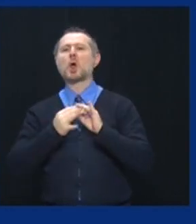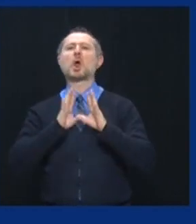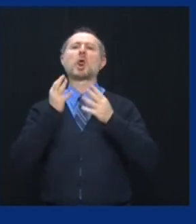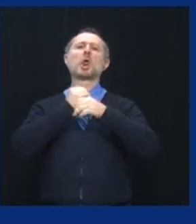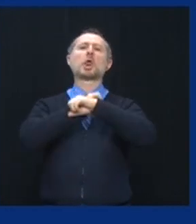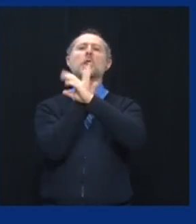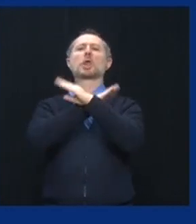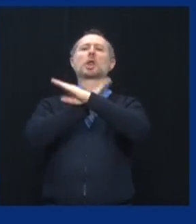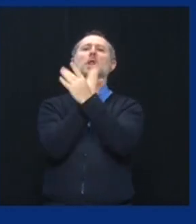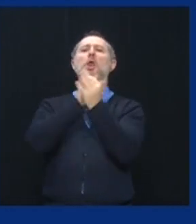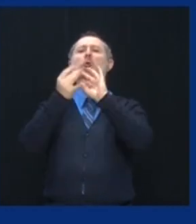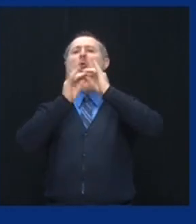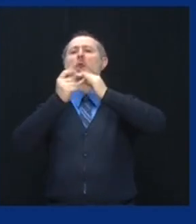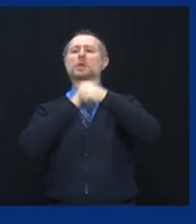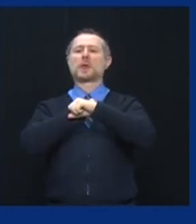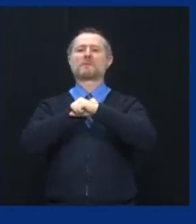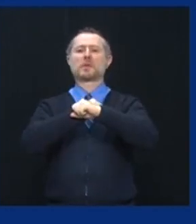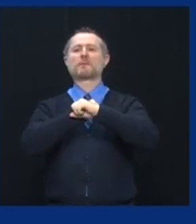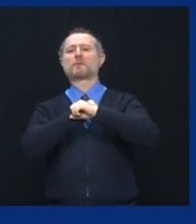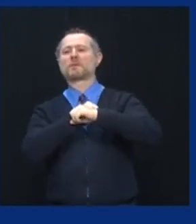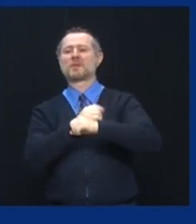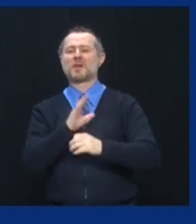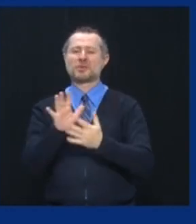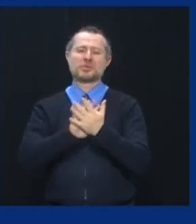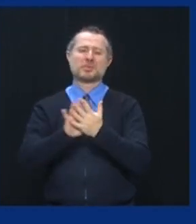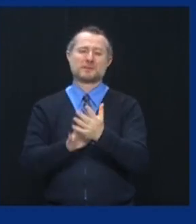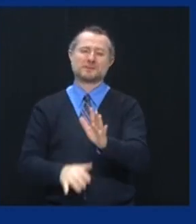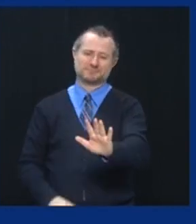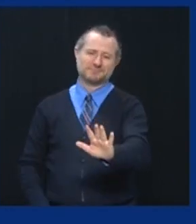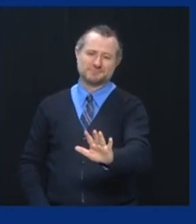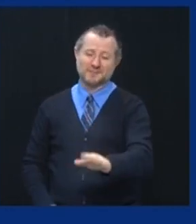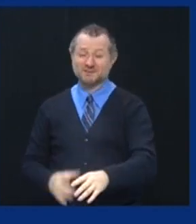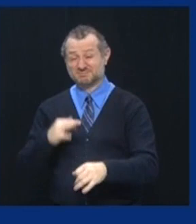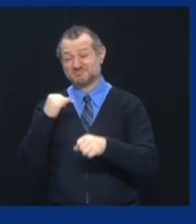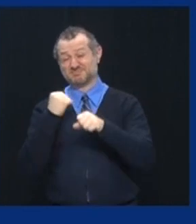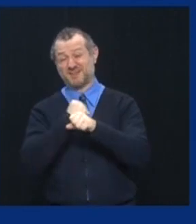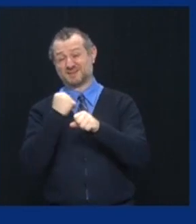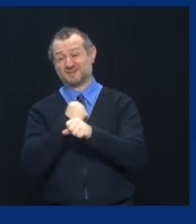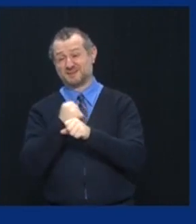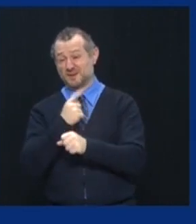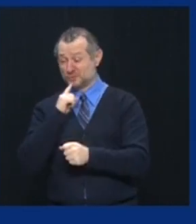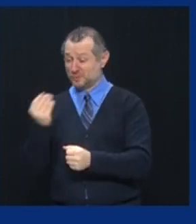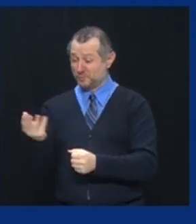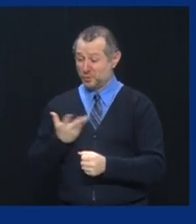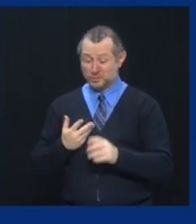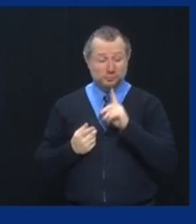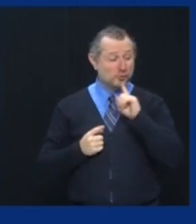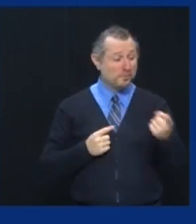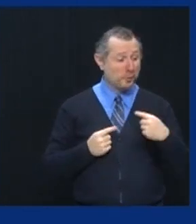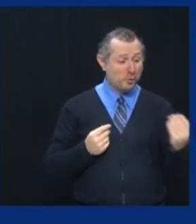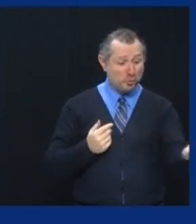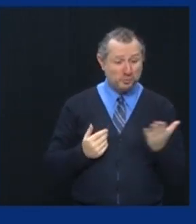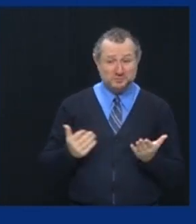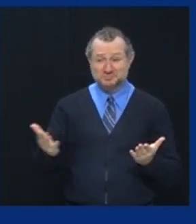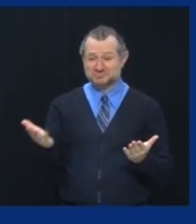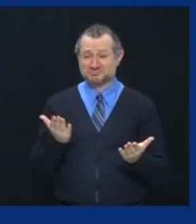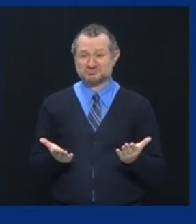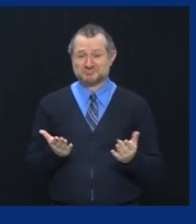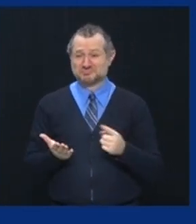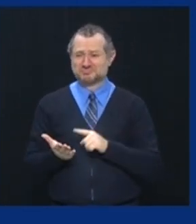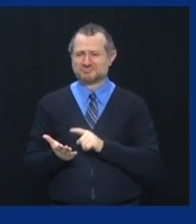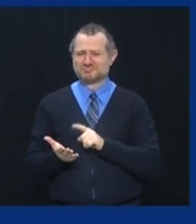The data that was reported was not for allocations they had just